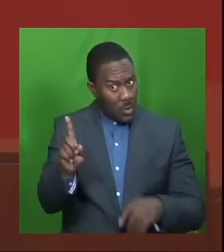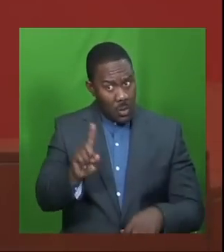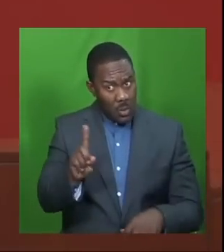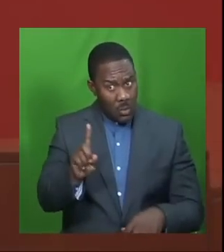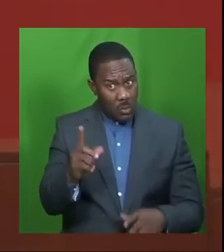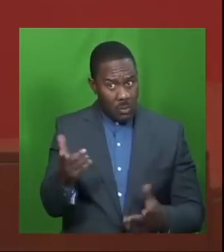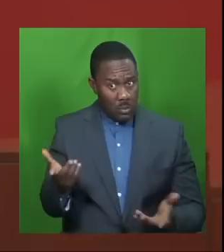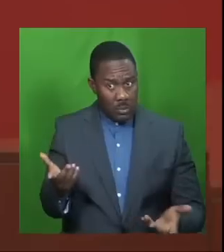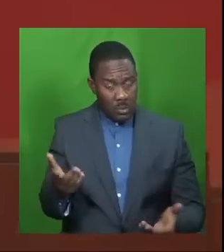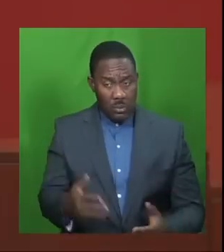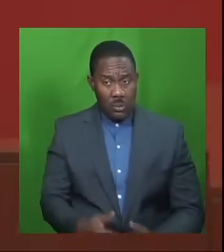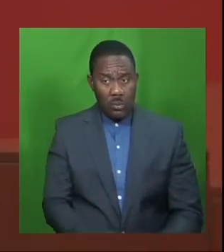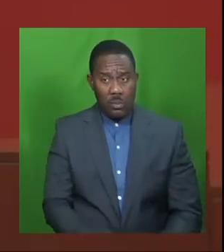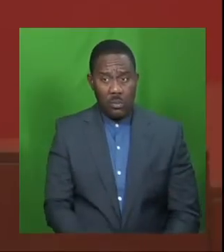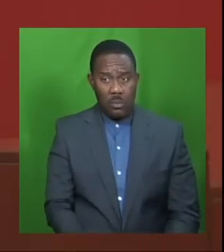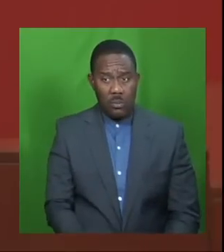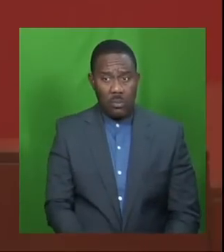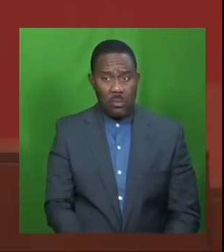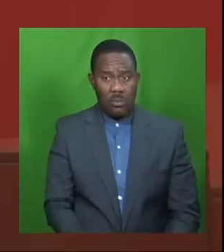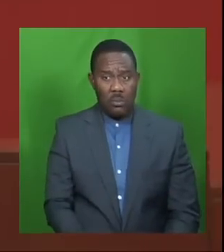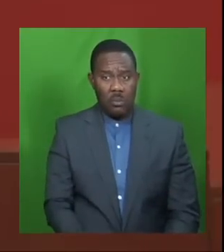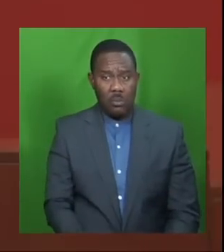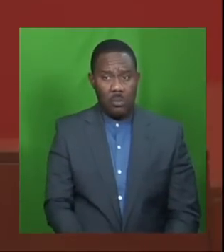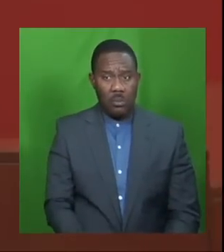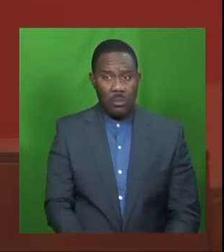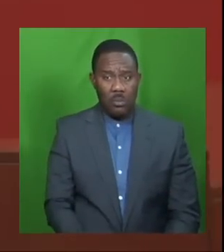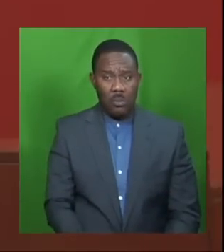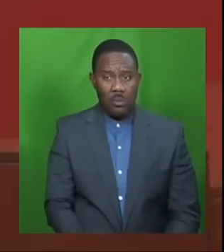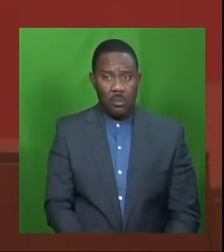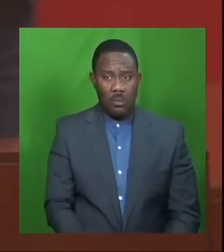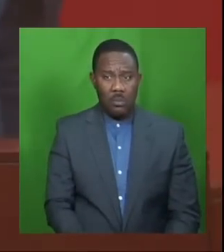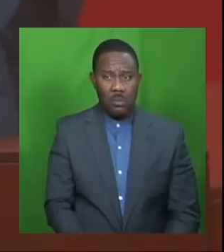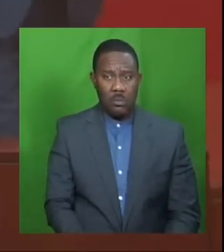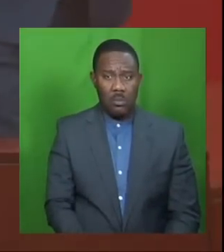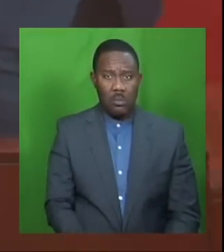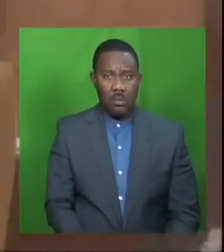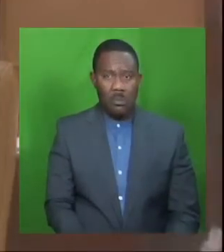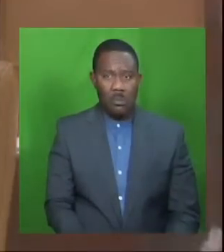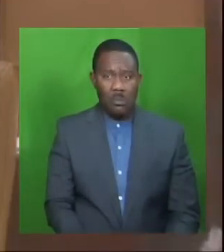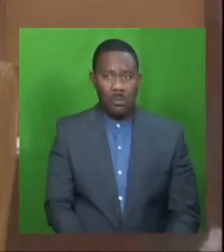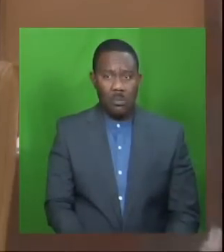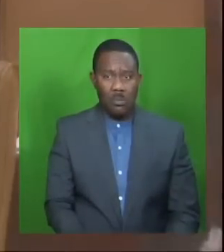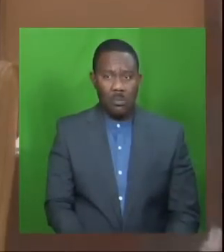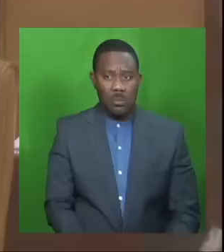one side of the House. Speaker, we're taking a queue and we'll gladly oblige you.